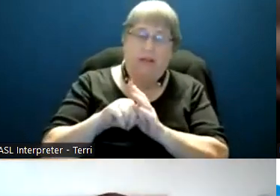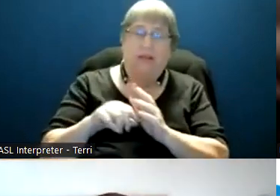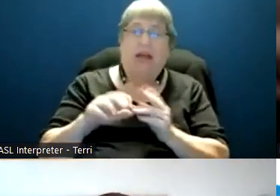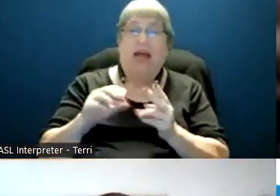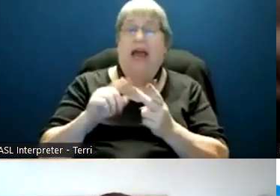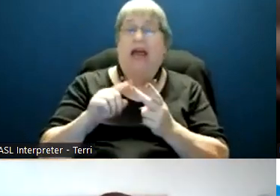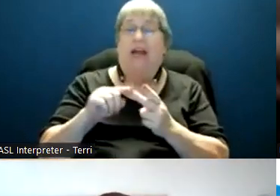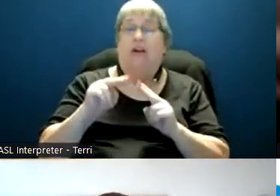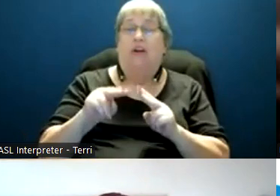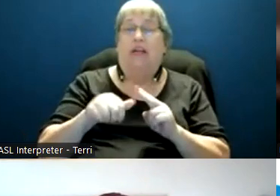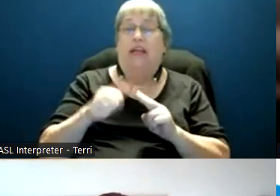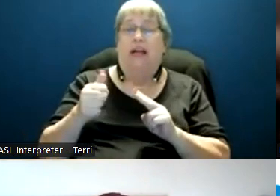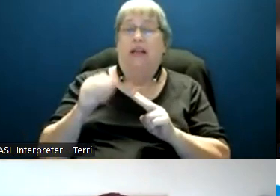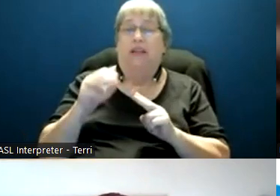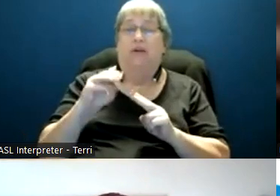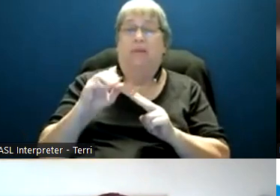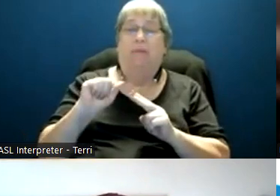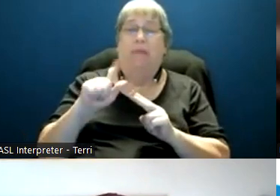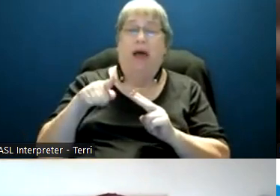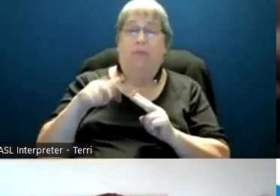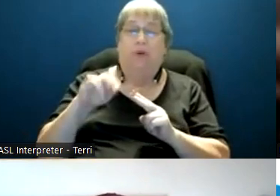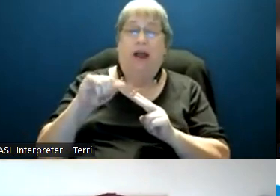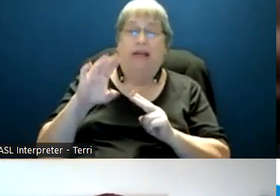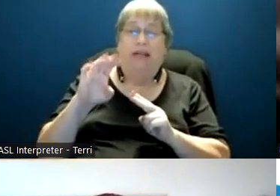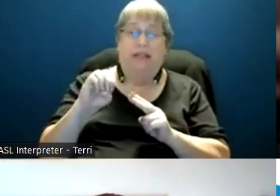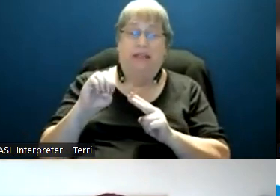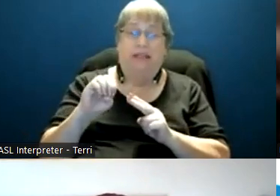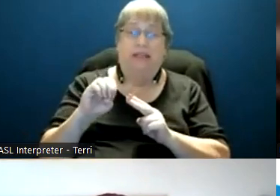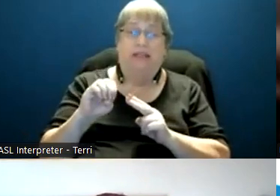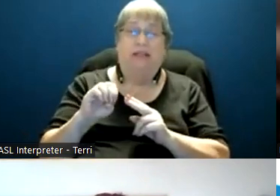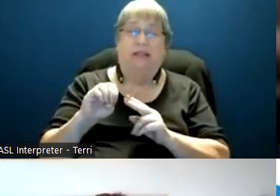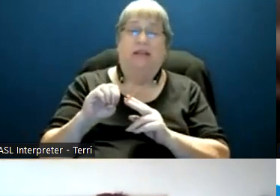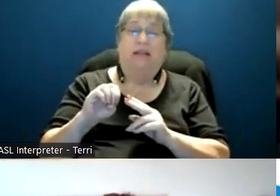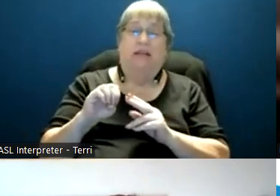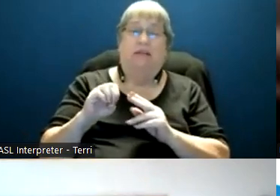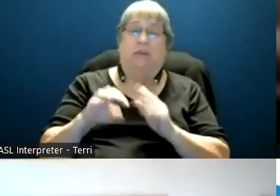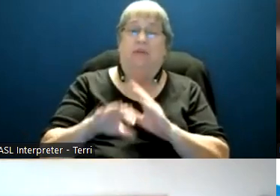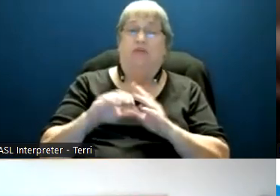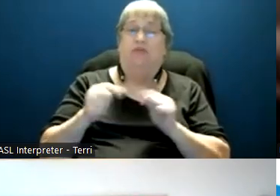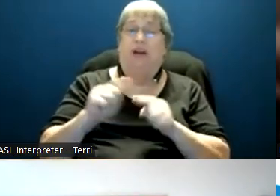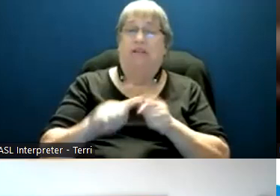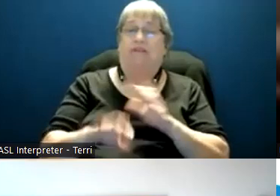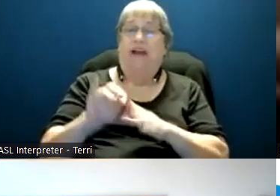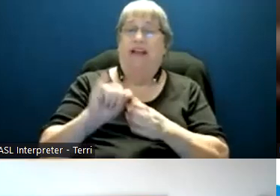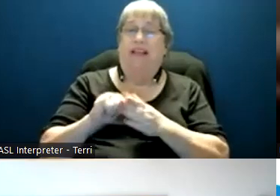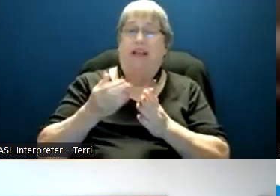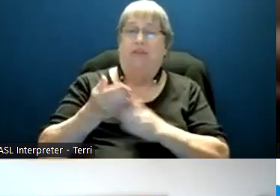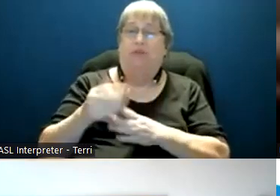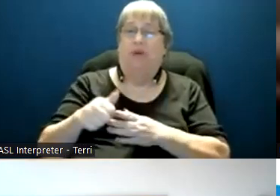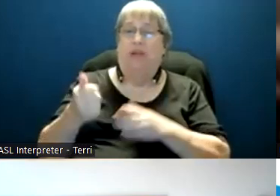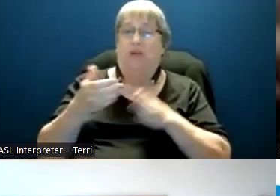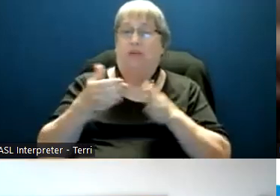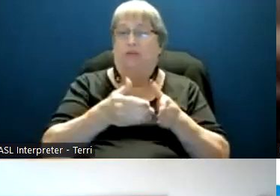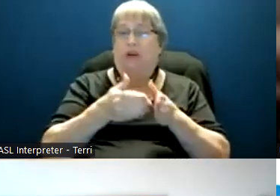malpractice insurers across the state potentially pursuing it through other routes, but again, realizing that